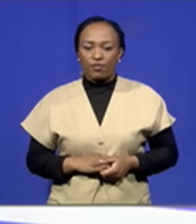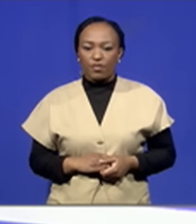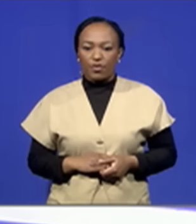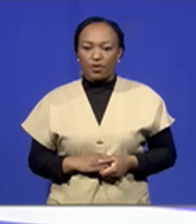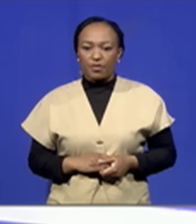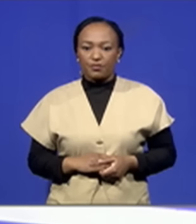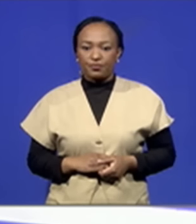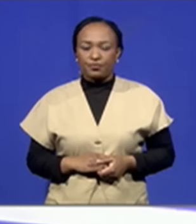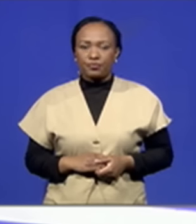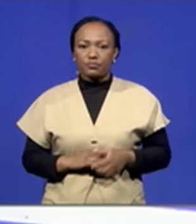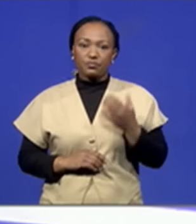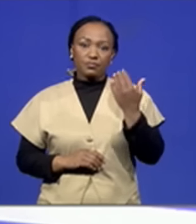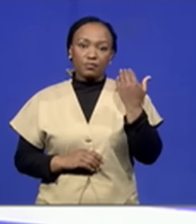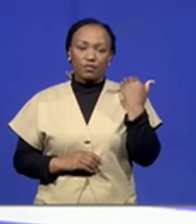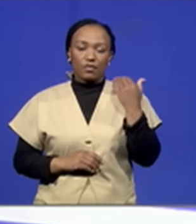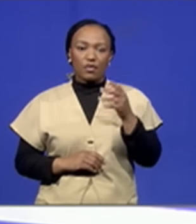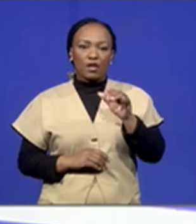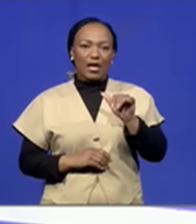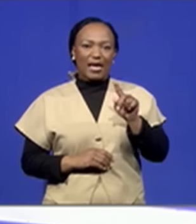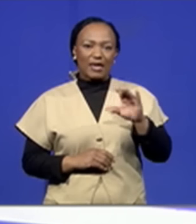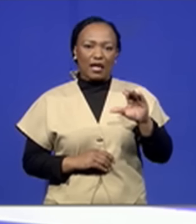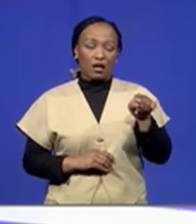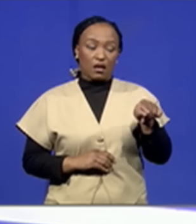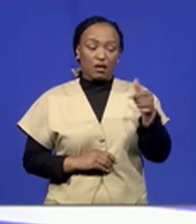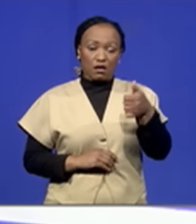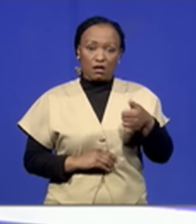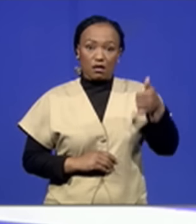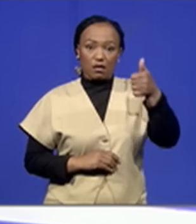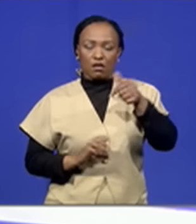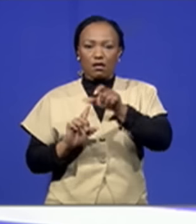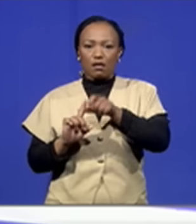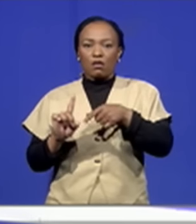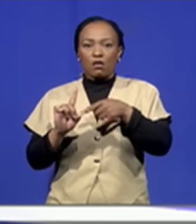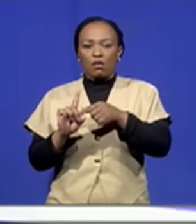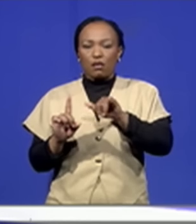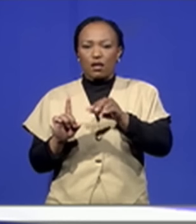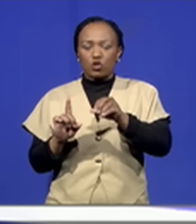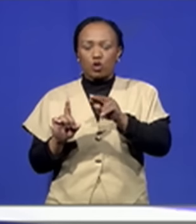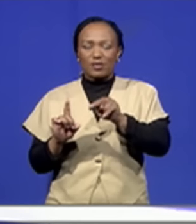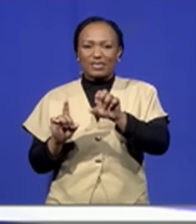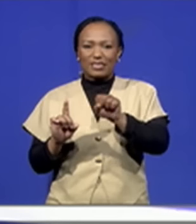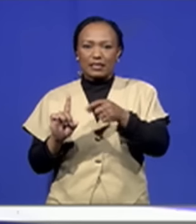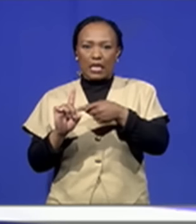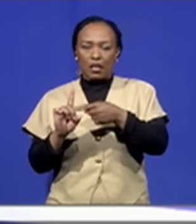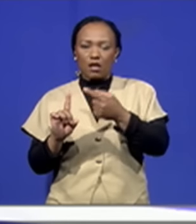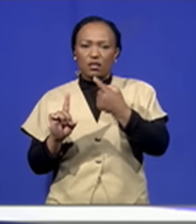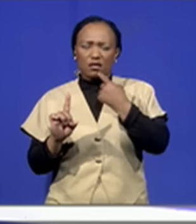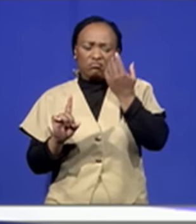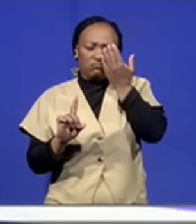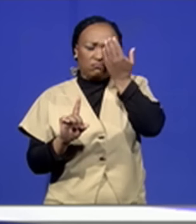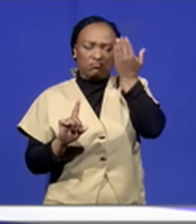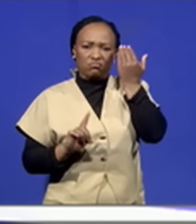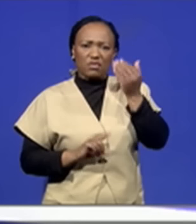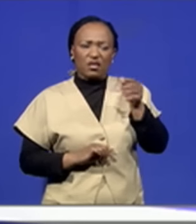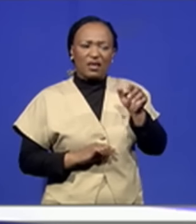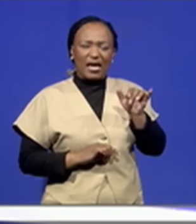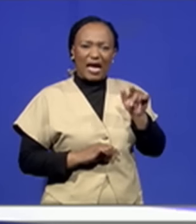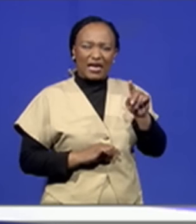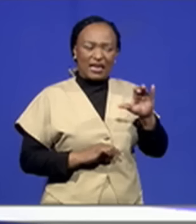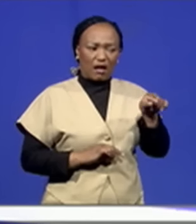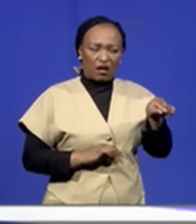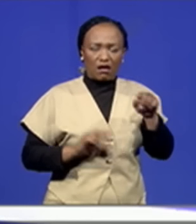Pego ya mookamedi wa maloba wa IDEC Andrea Johnson ya gore o ne a sa itse gore IDEC e batlisisa PKTT